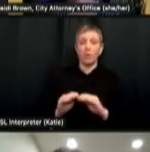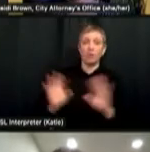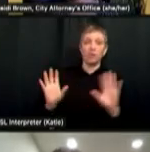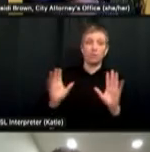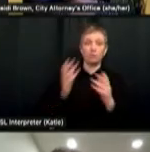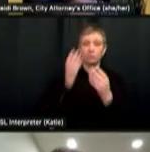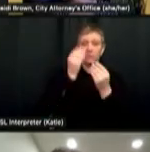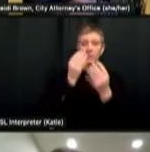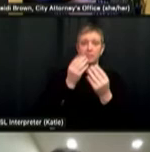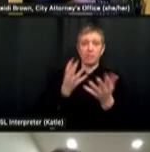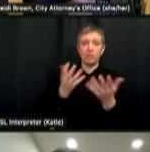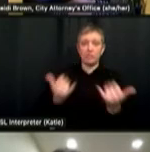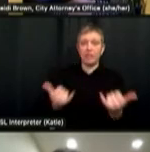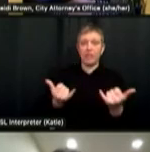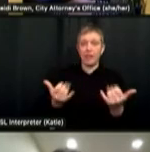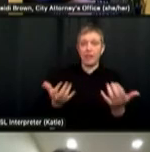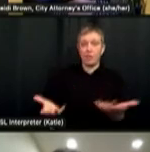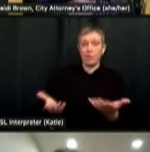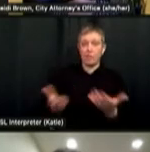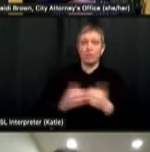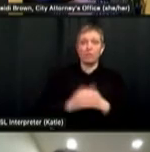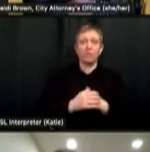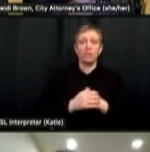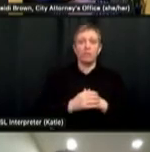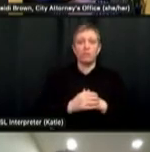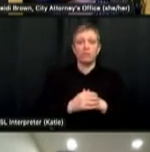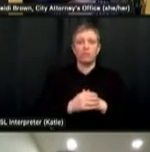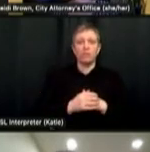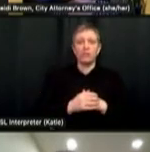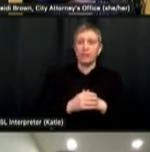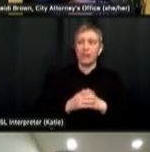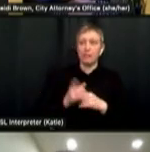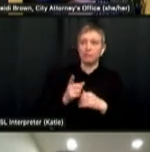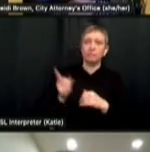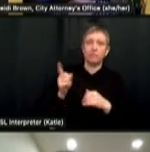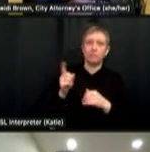public, that the officers cut off their